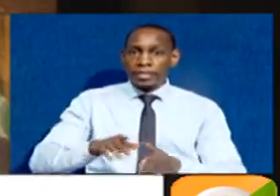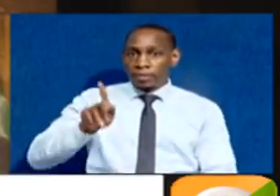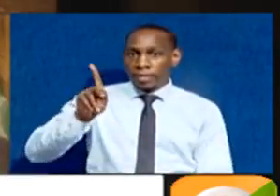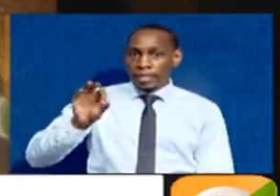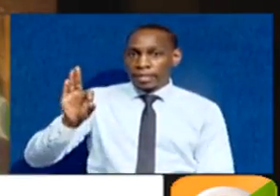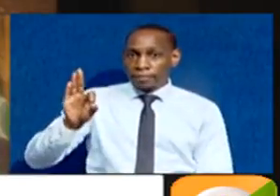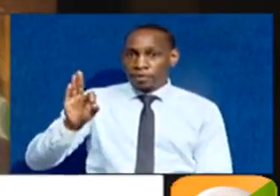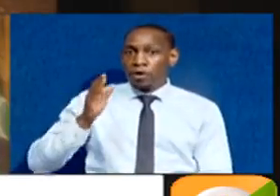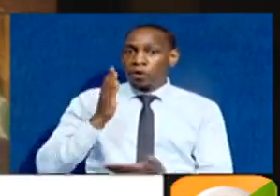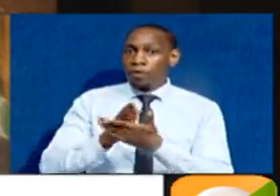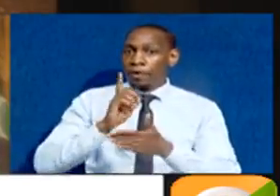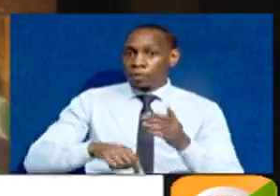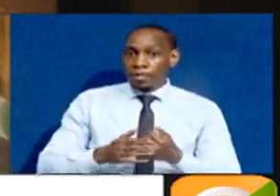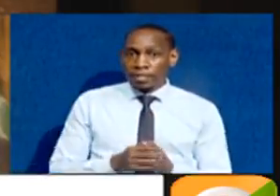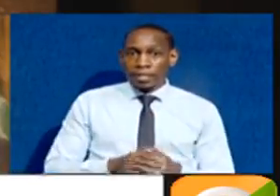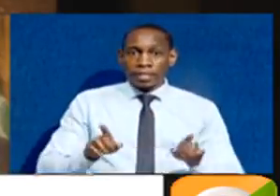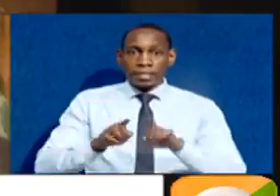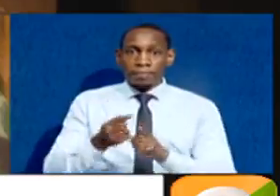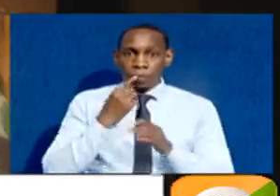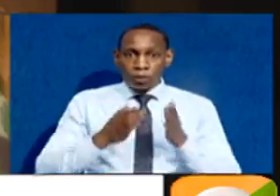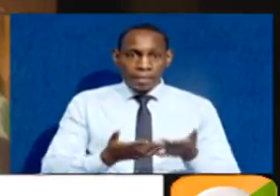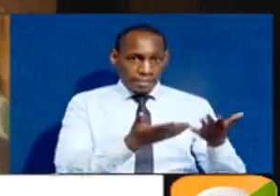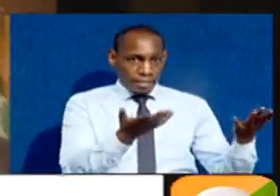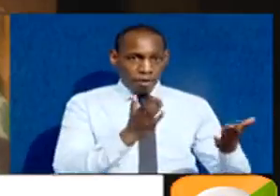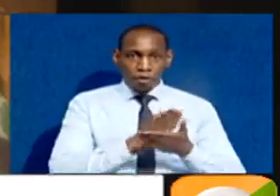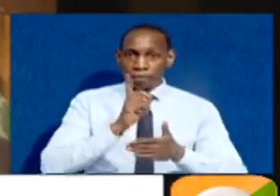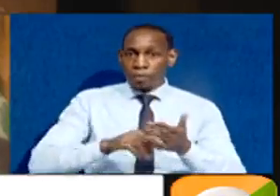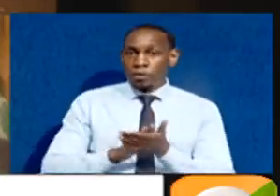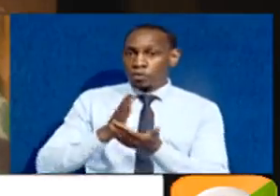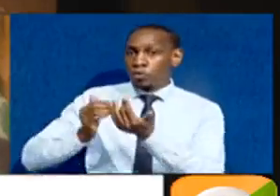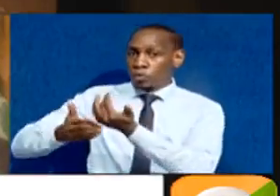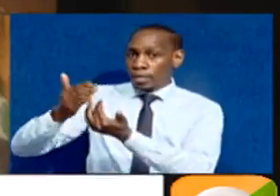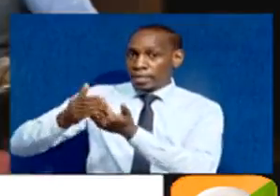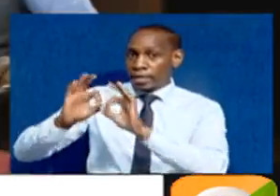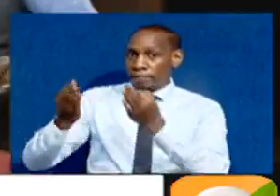forces to ensure and these commanders here to ensure that we take care of them